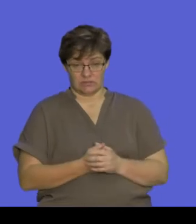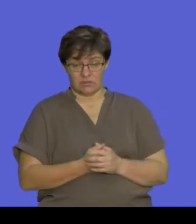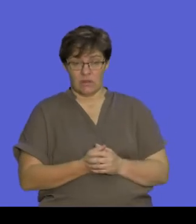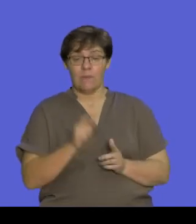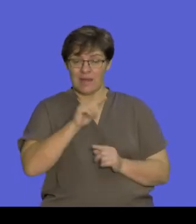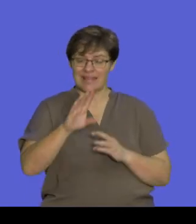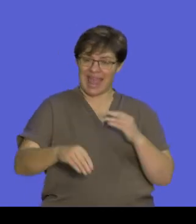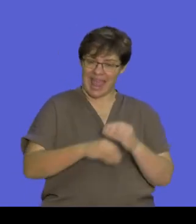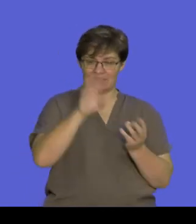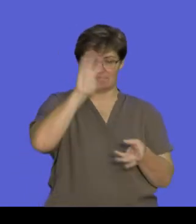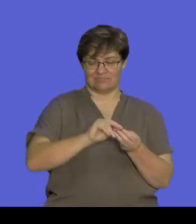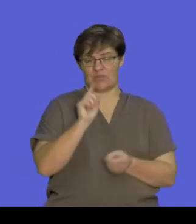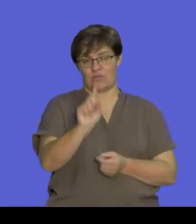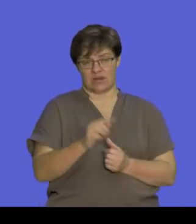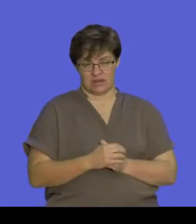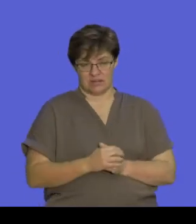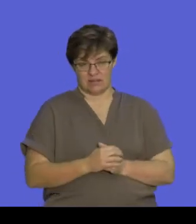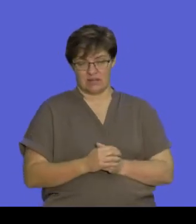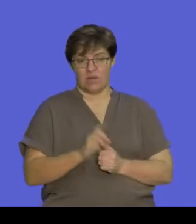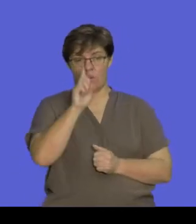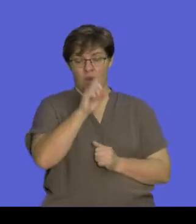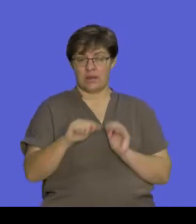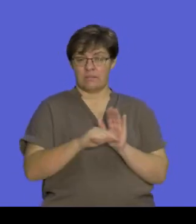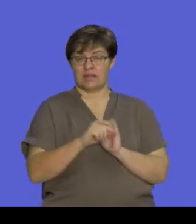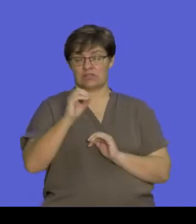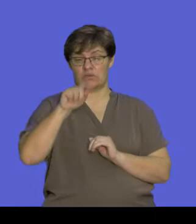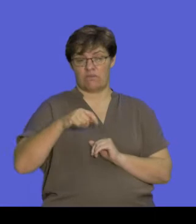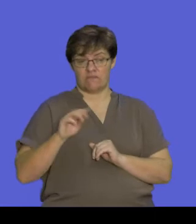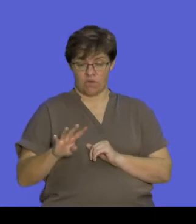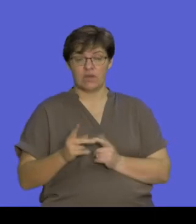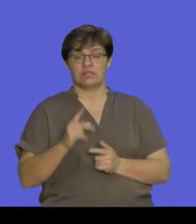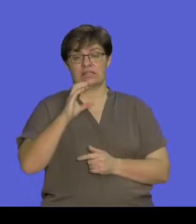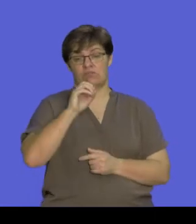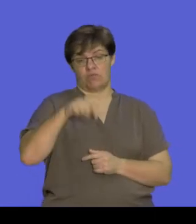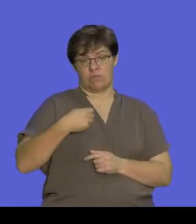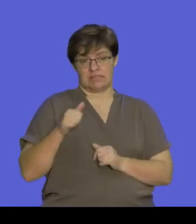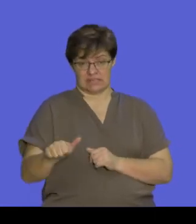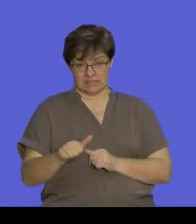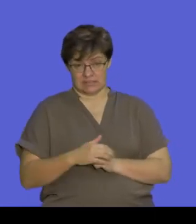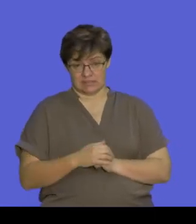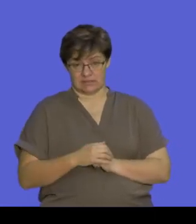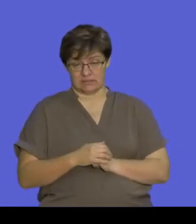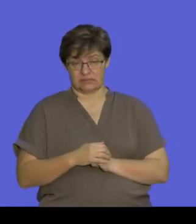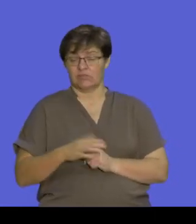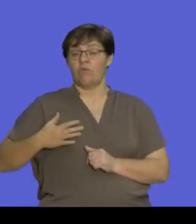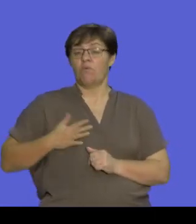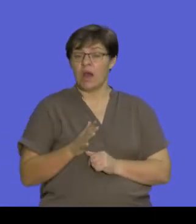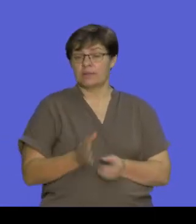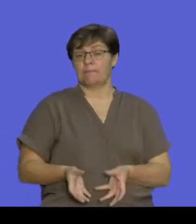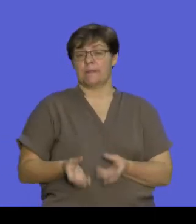get one. So 1 minus 0.4 is 0.6. And so if we're wanting to get